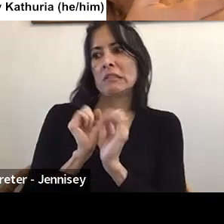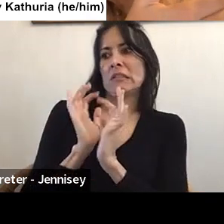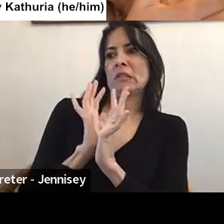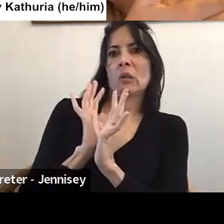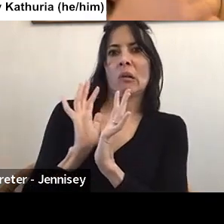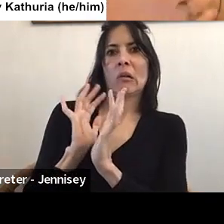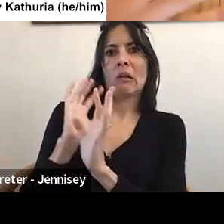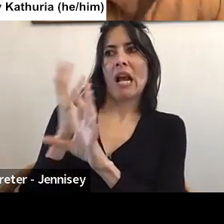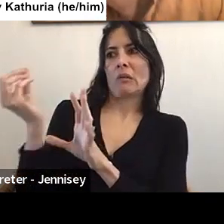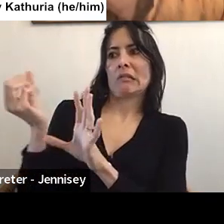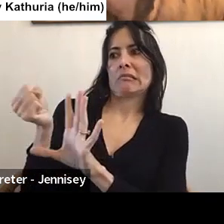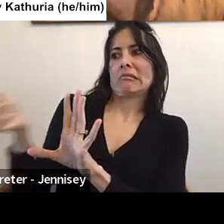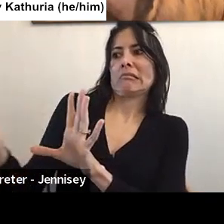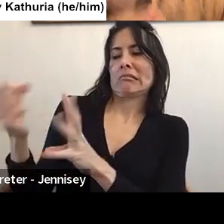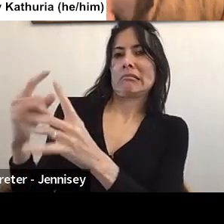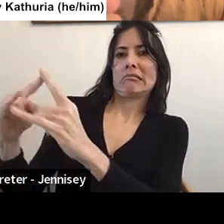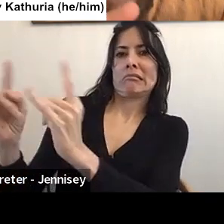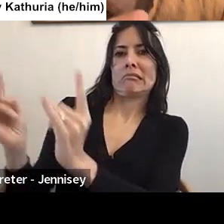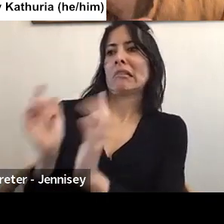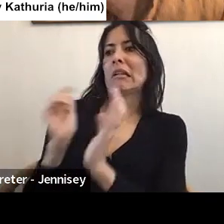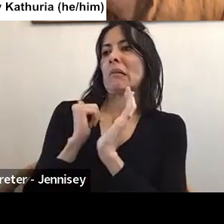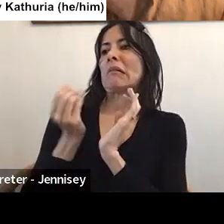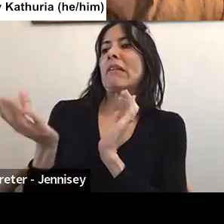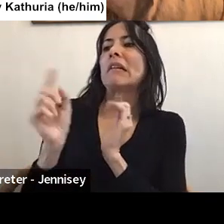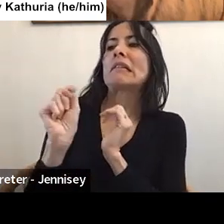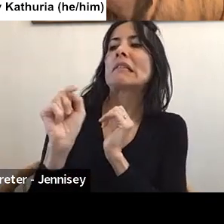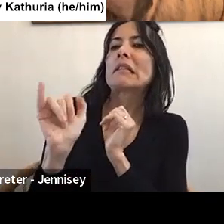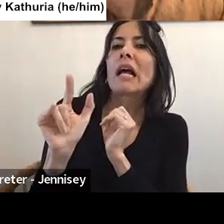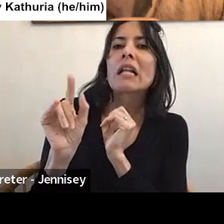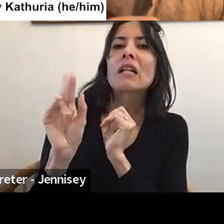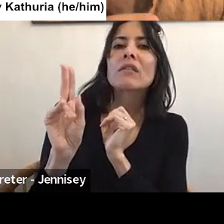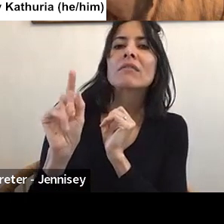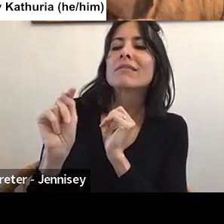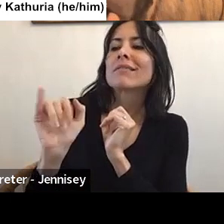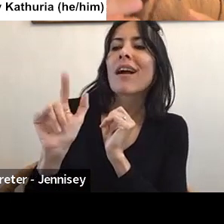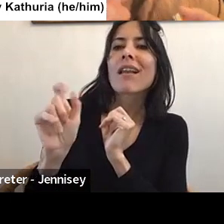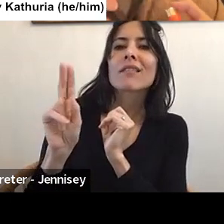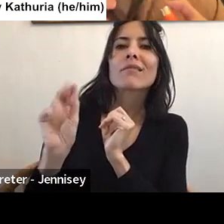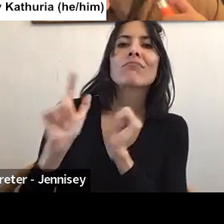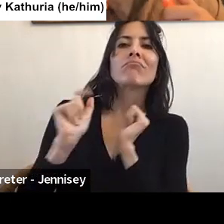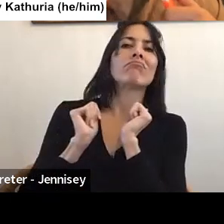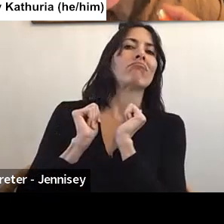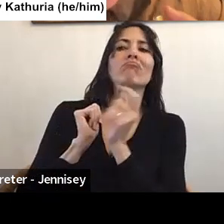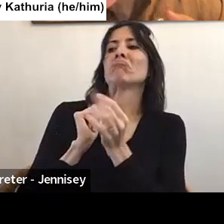horrible food, and then just given maybe a Tylenol, maybe an Advil, right? So for us, again,